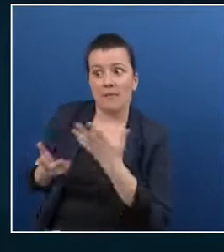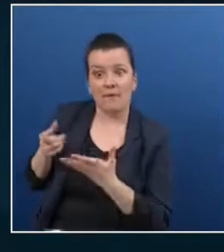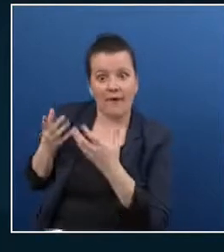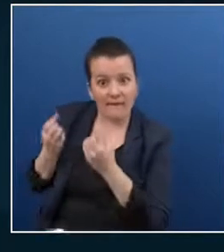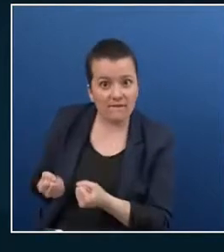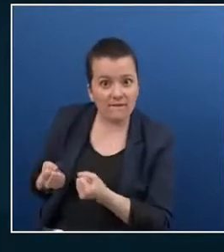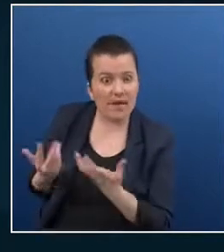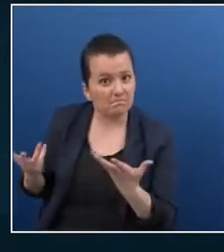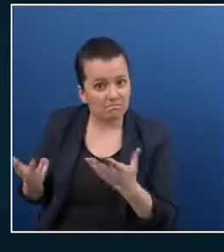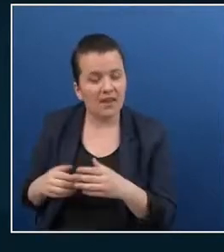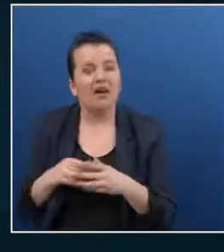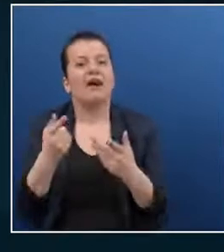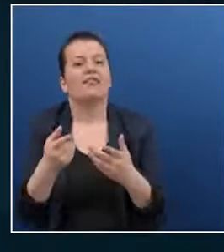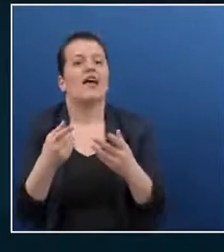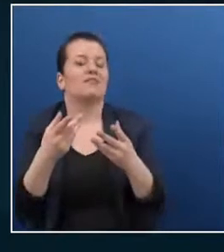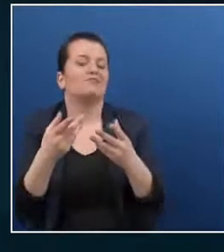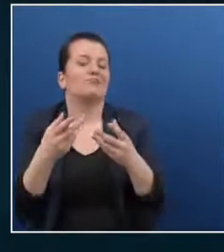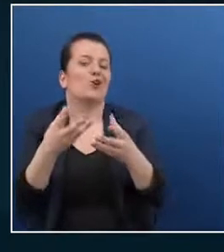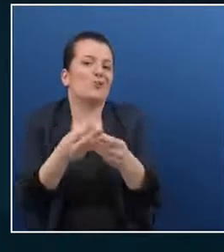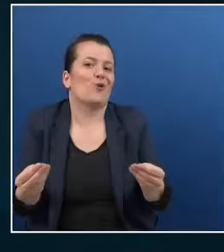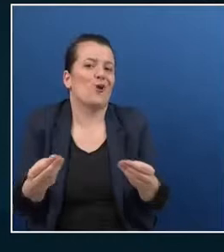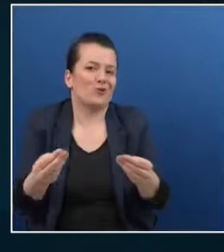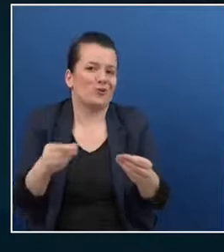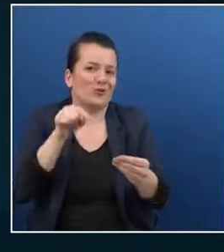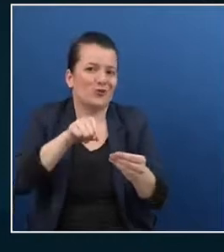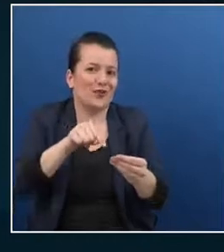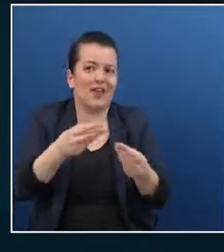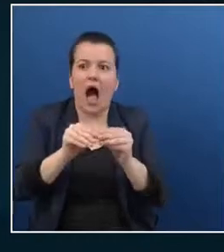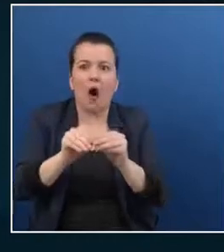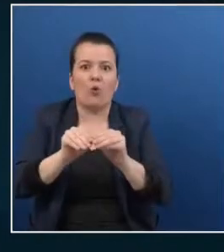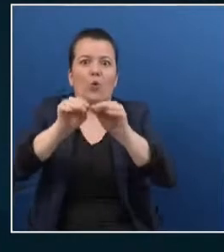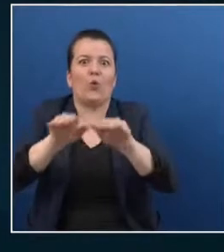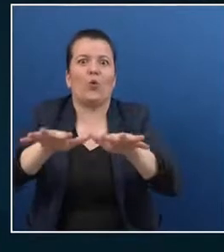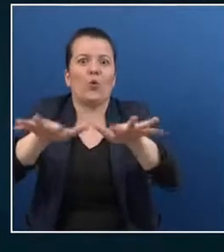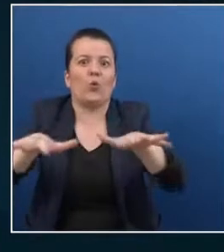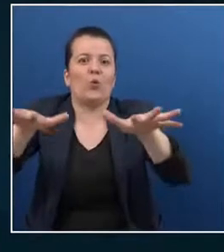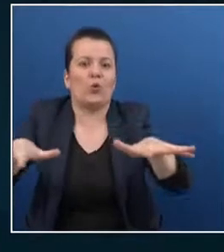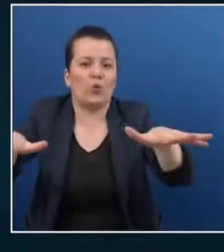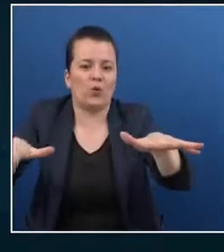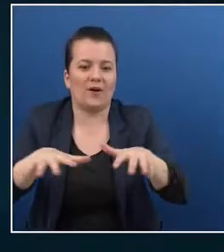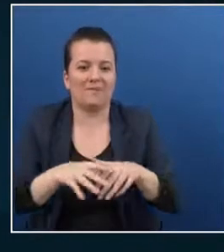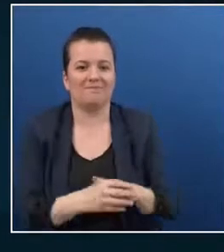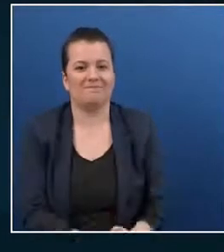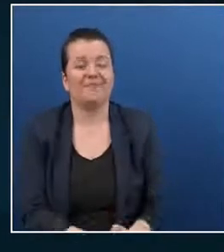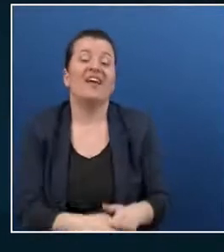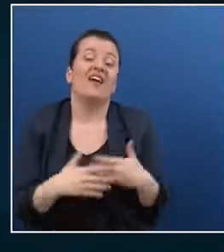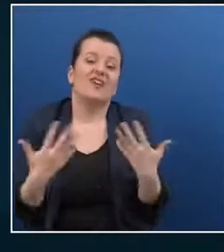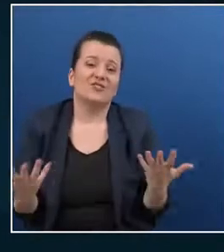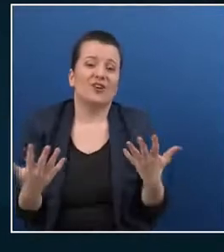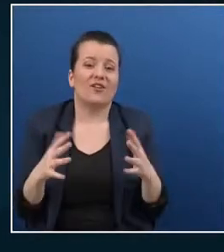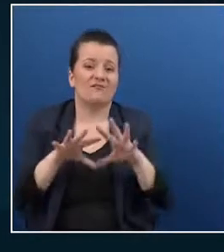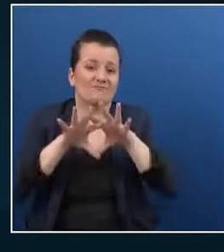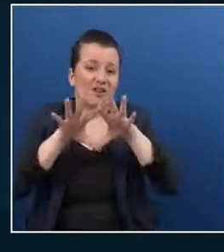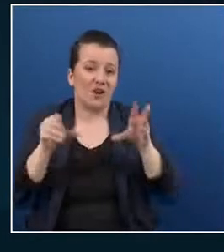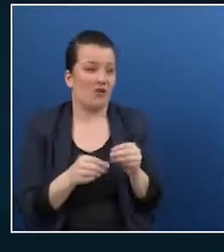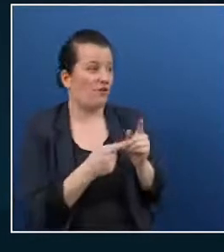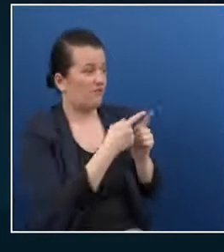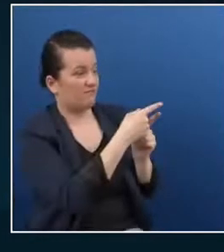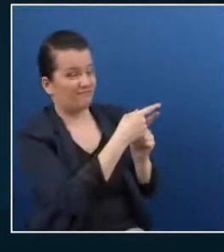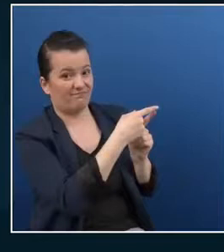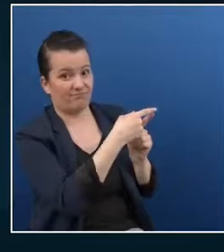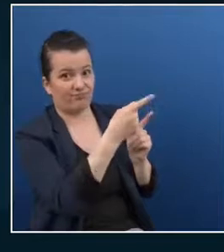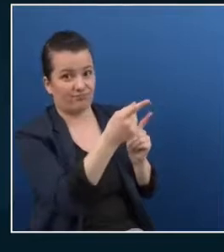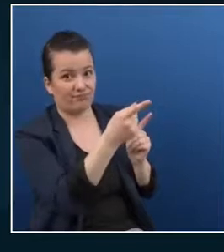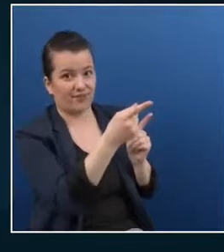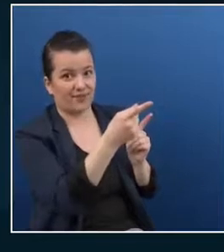a slide at Microsoft somewhere in my commercial world, which pretty much has all of these things as